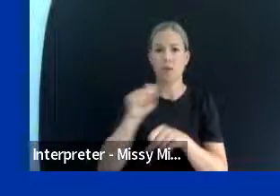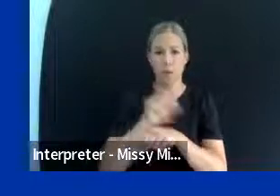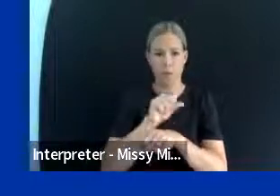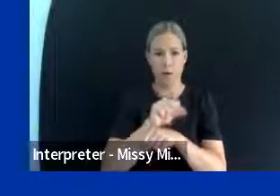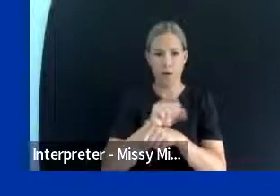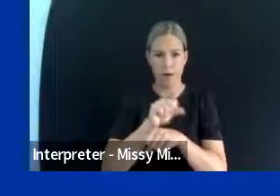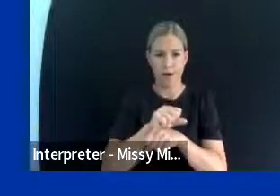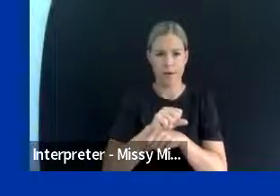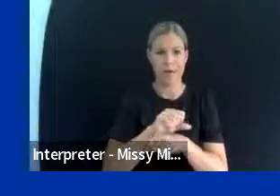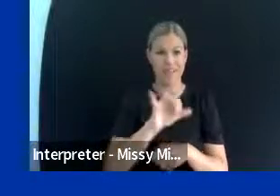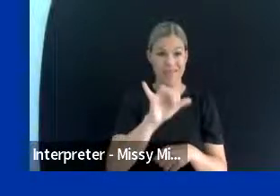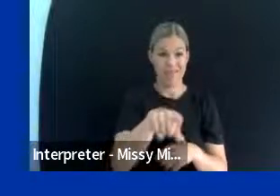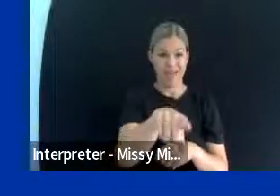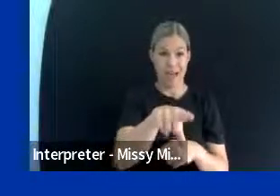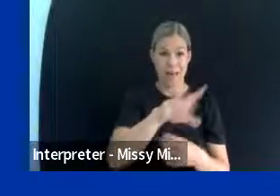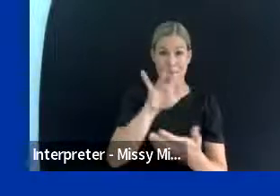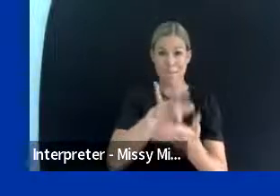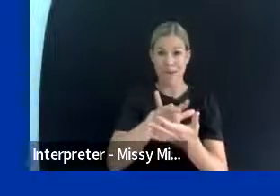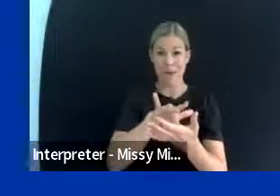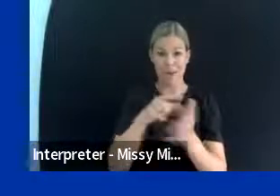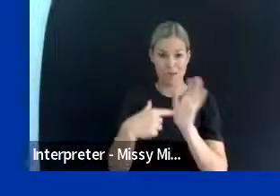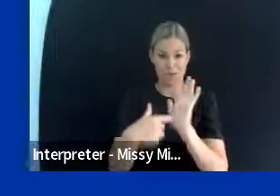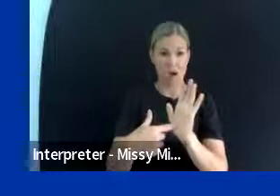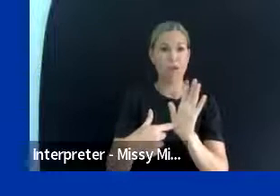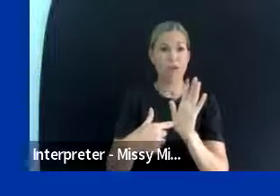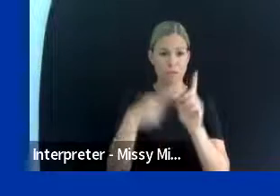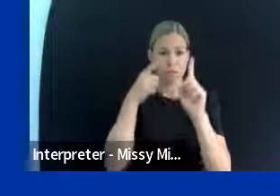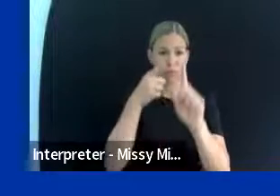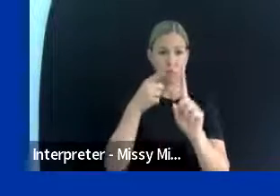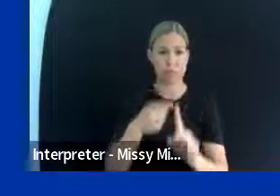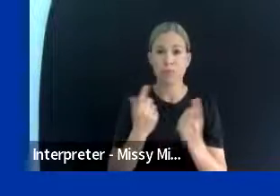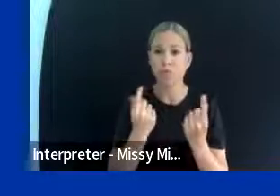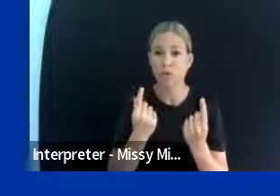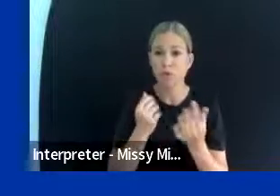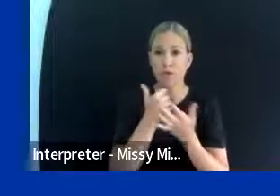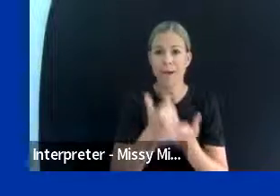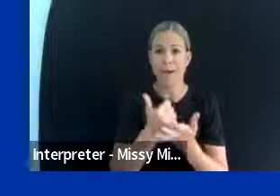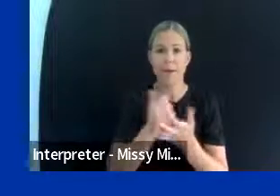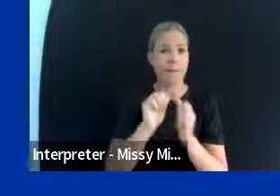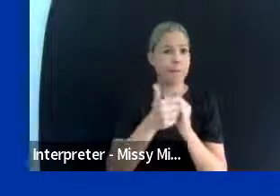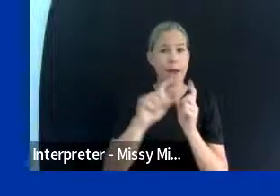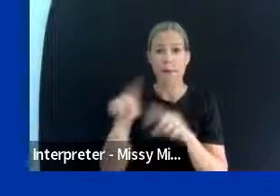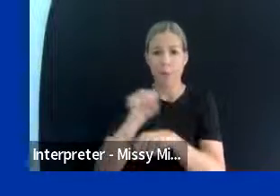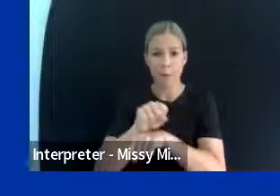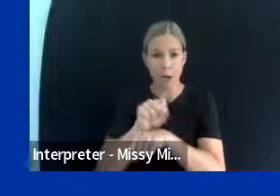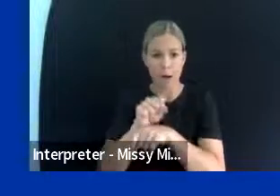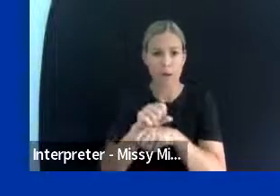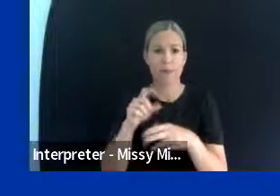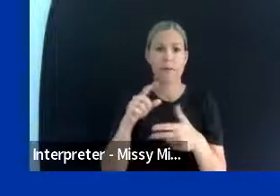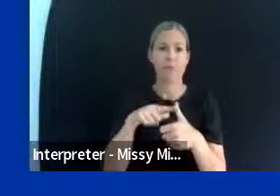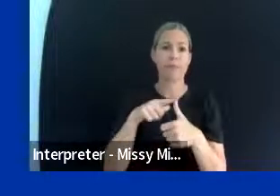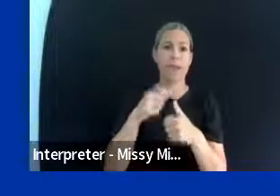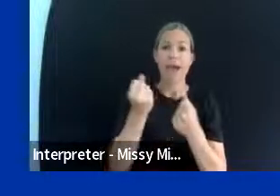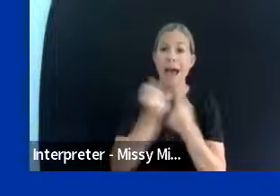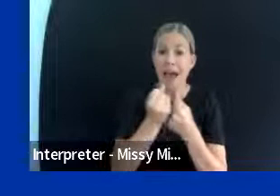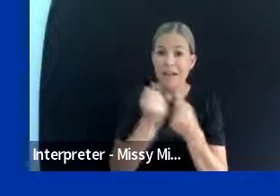make that a reality. I think a big part of what we're talking about today falls in that middle of that advocacy and education. Families